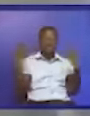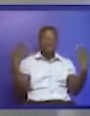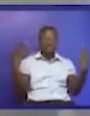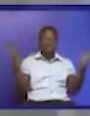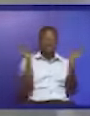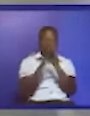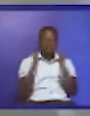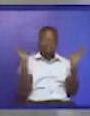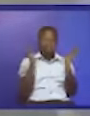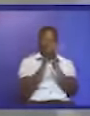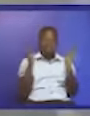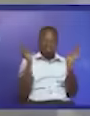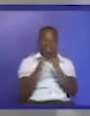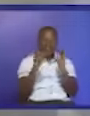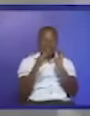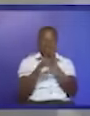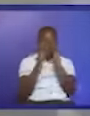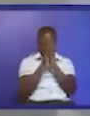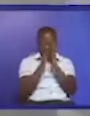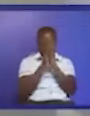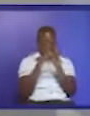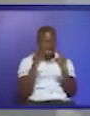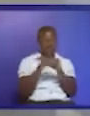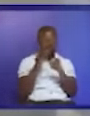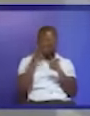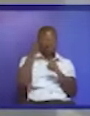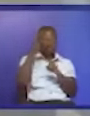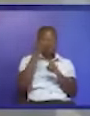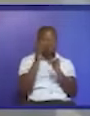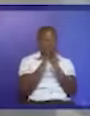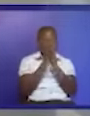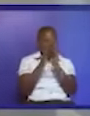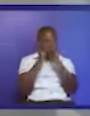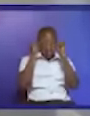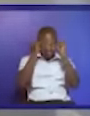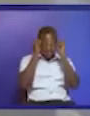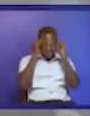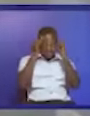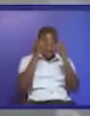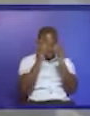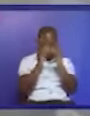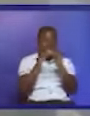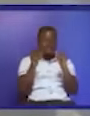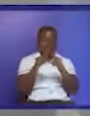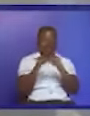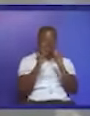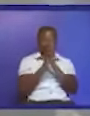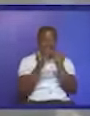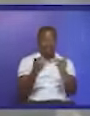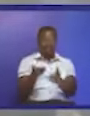pray. Please give your destiny dedicated focus as you pray. Go ahead and pray.